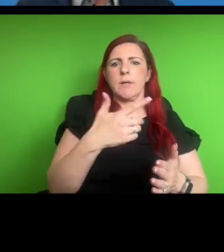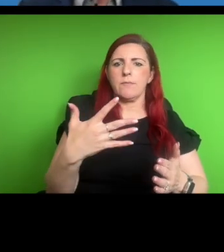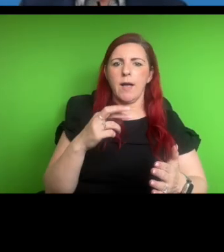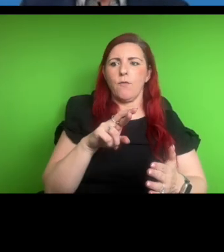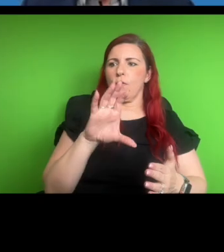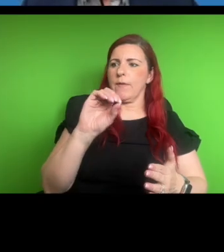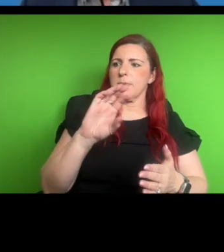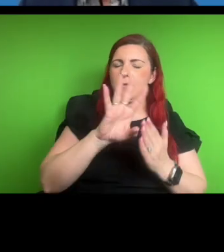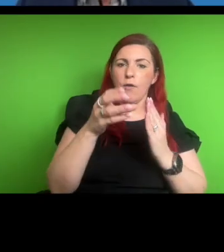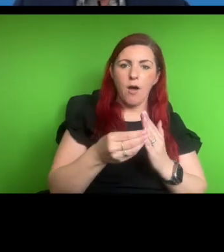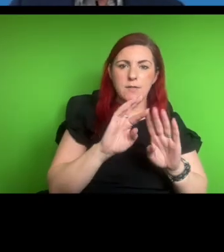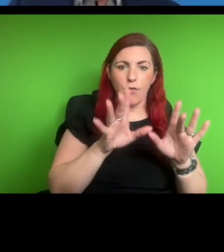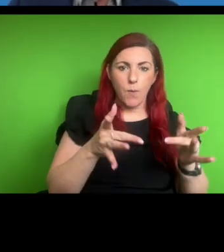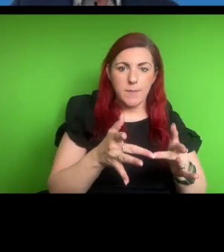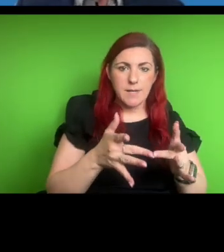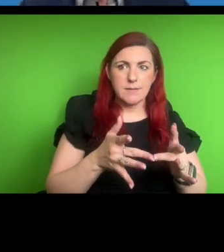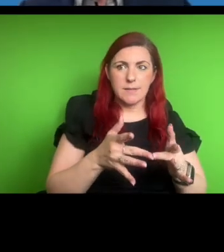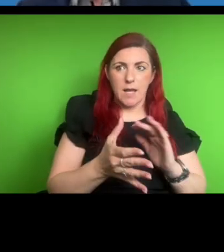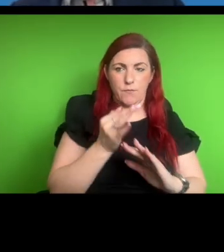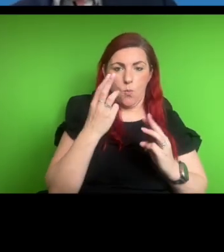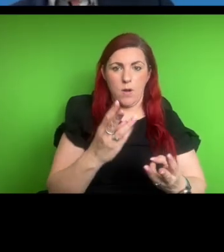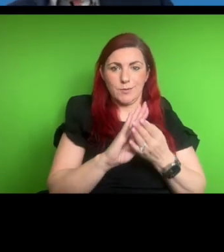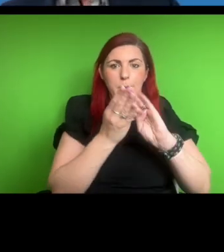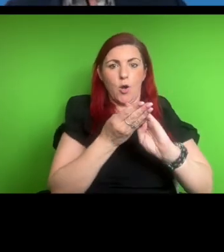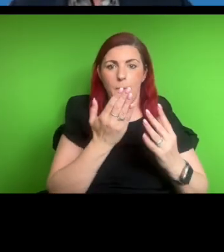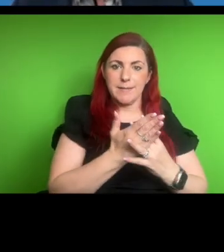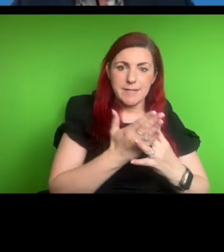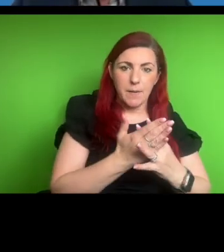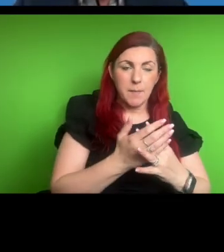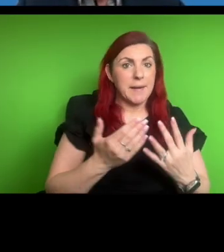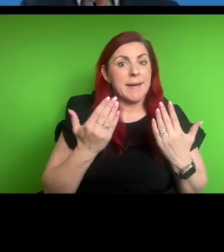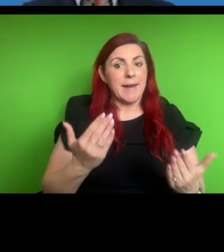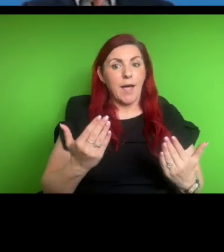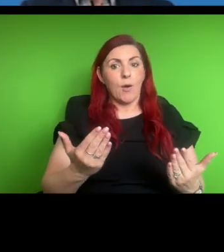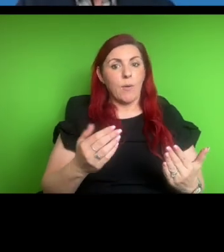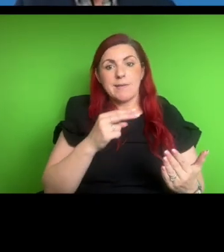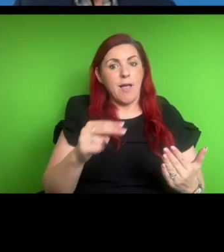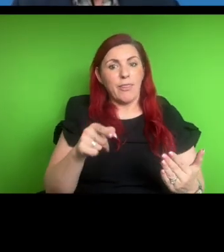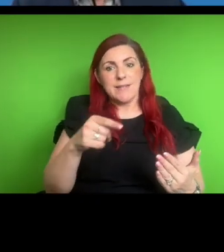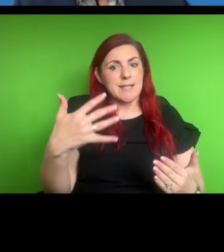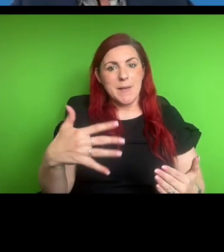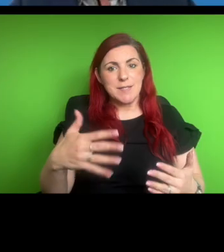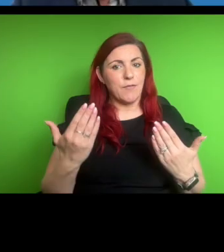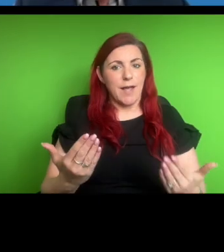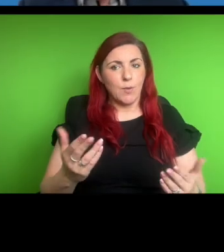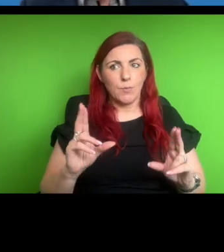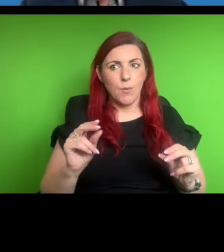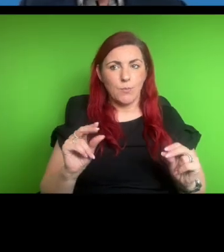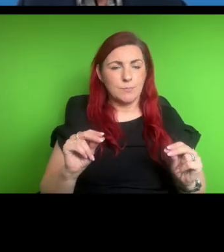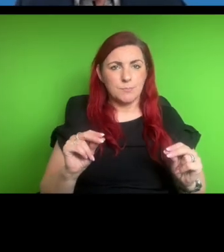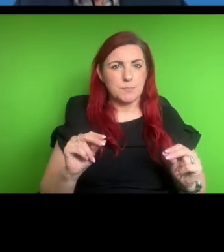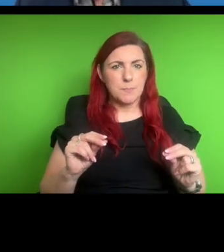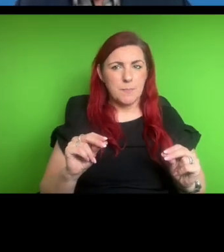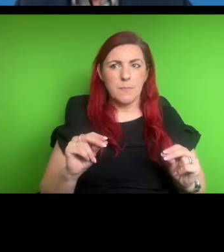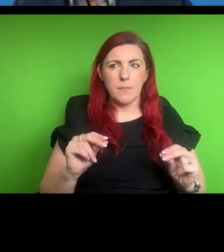to be accessible. Well, that's now increasingly not the case. It's costing people money and businesses money to retrofit their